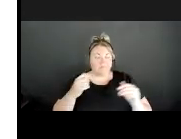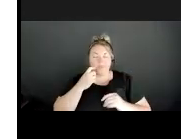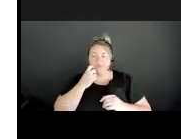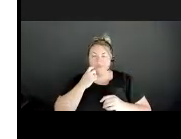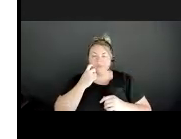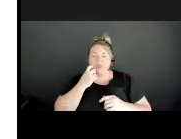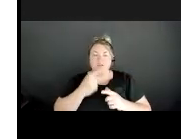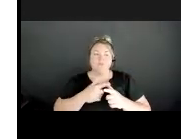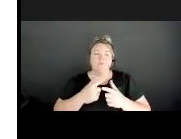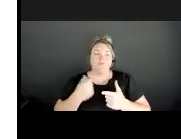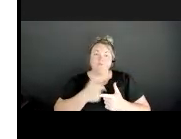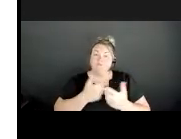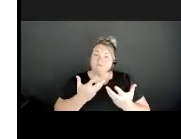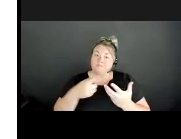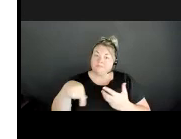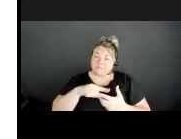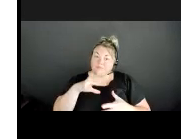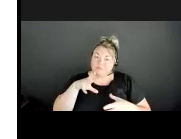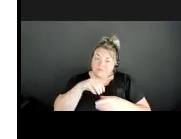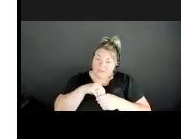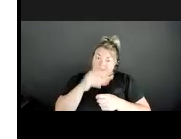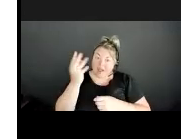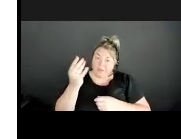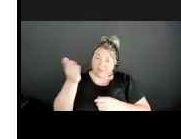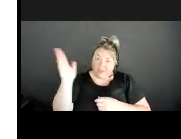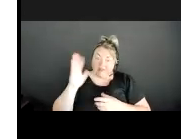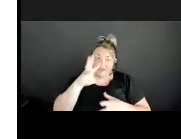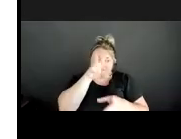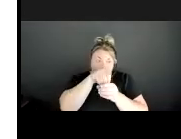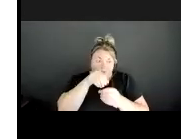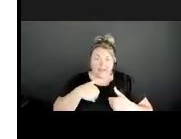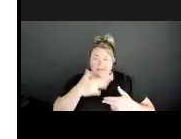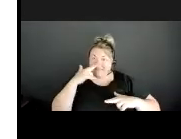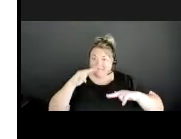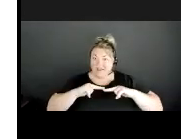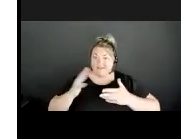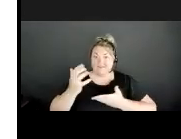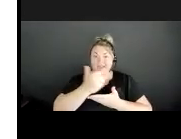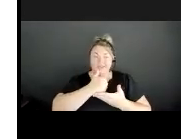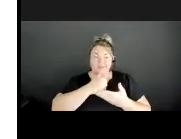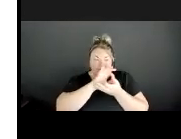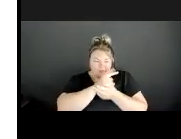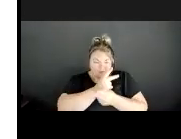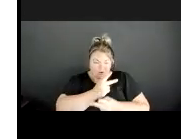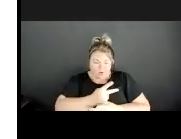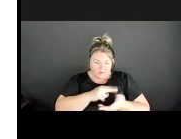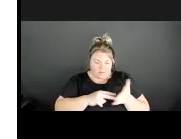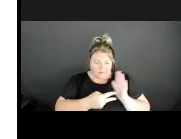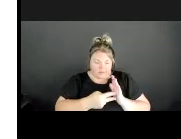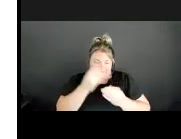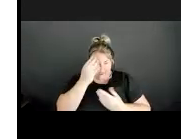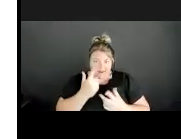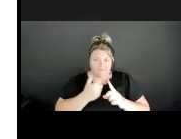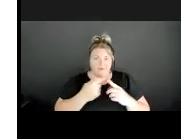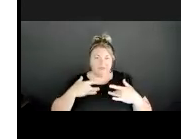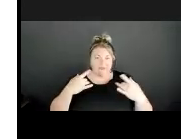Then we want y'all to engage, get out there, get involved, have fun. Gather and interpret that data from those events received